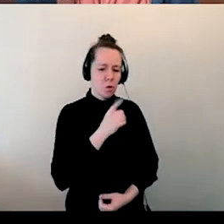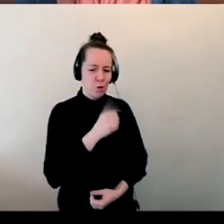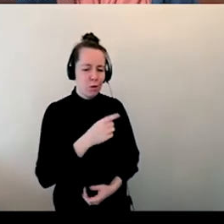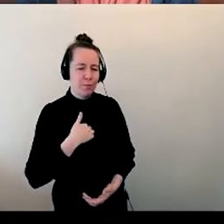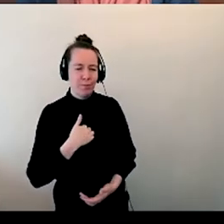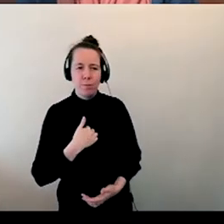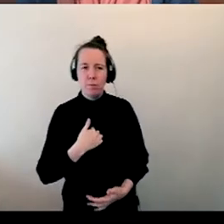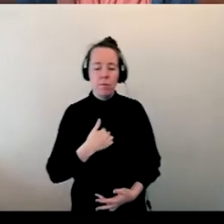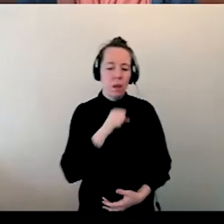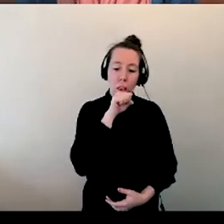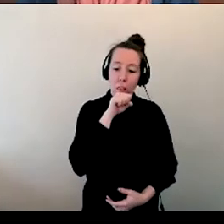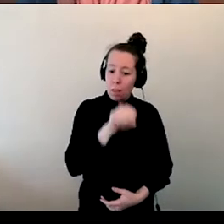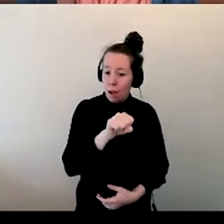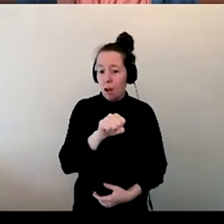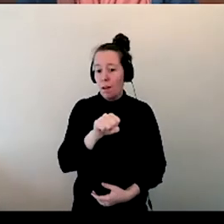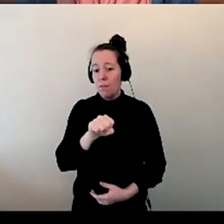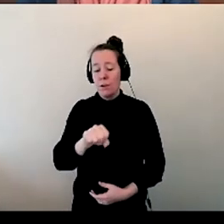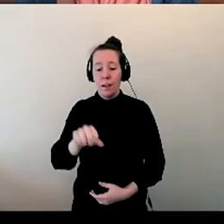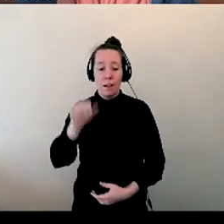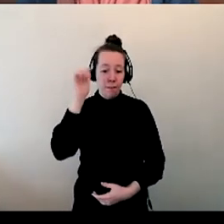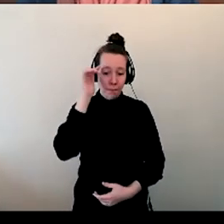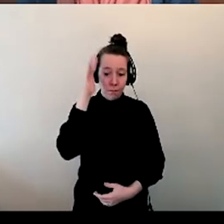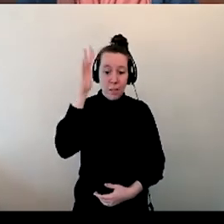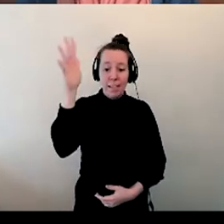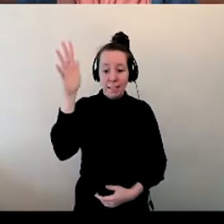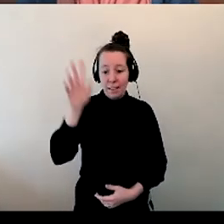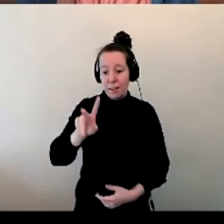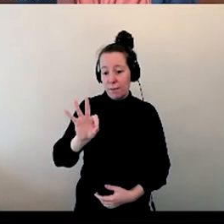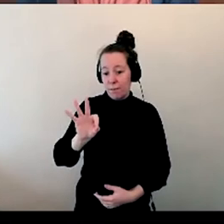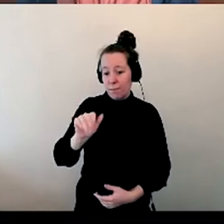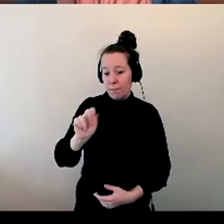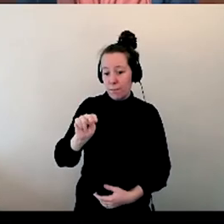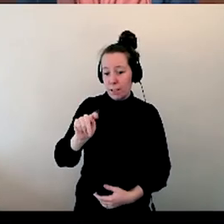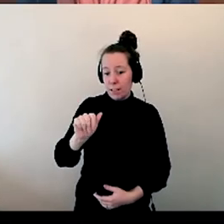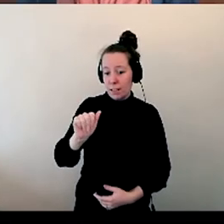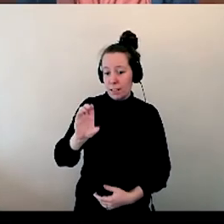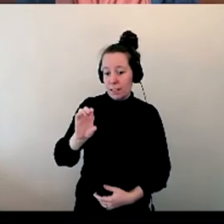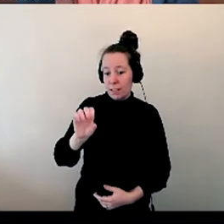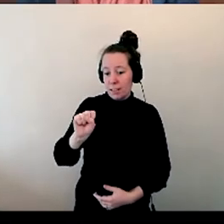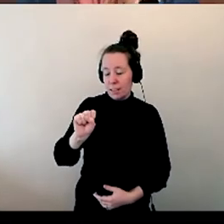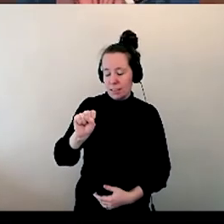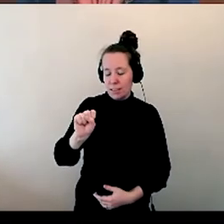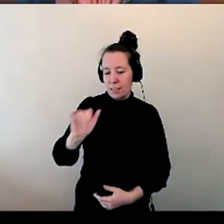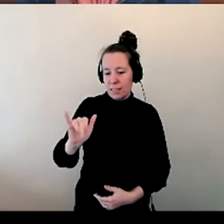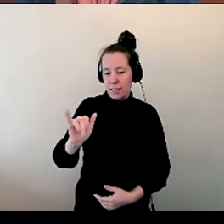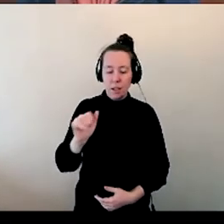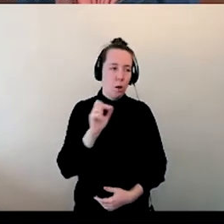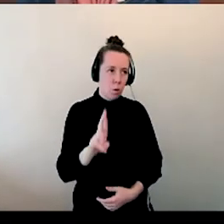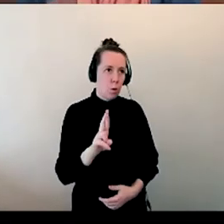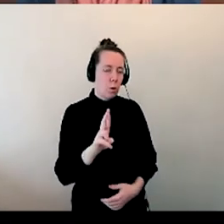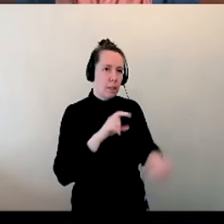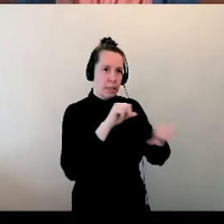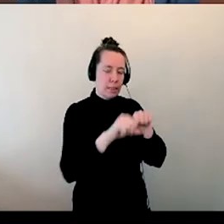at heart. My favorite books are always going to be fantasy or sci-fi. Not to say that I don't love and